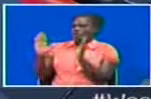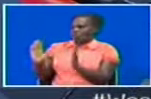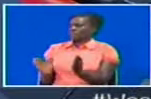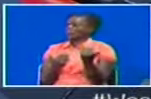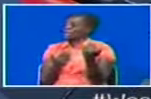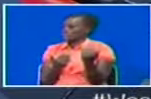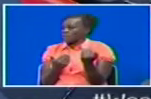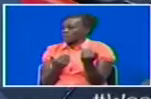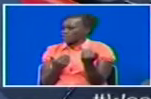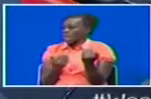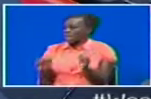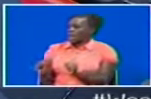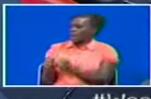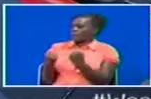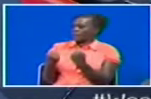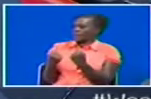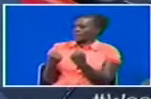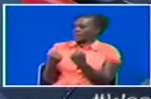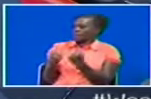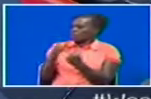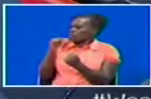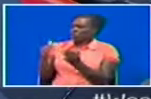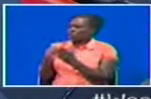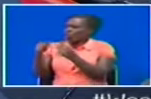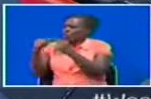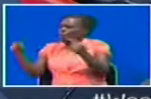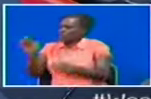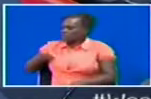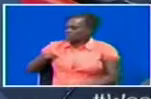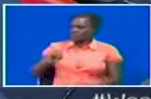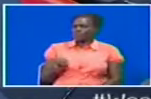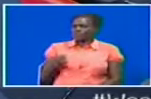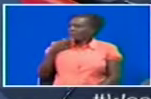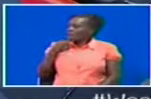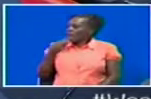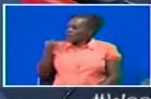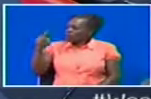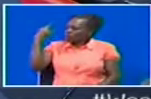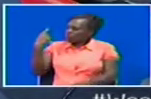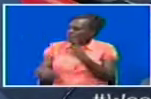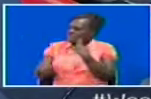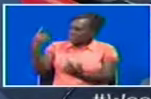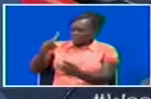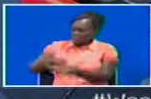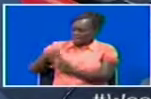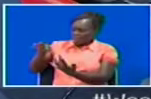expects them to happen like that. Not that they are against women. No. The gentleman you beat in the primaries